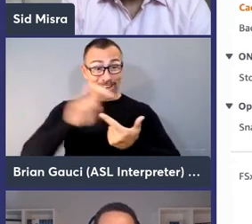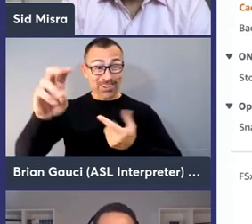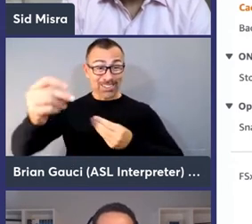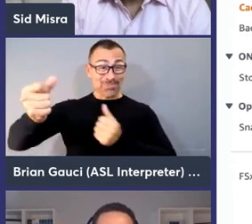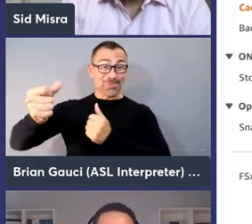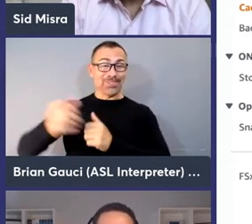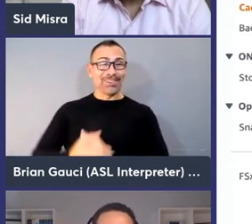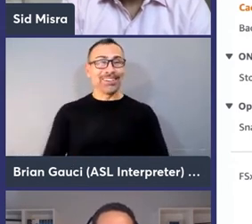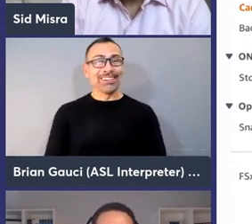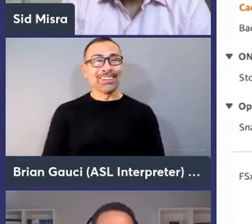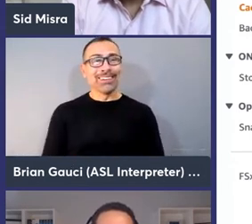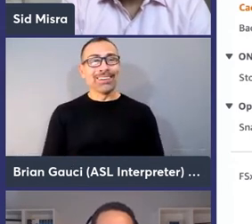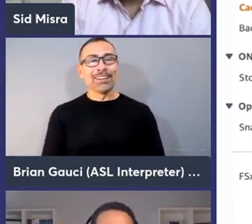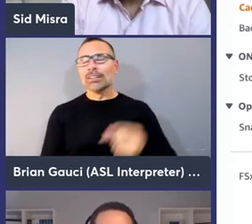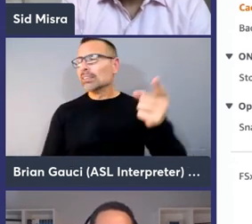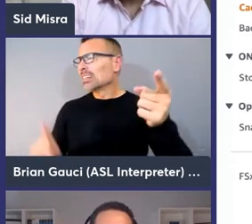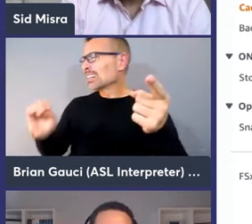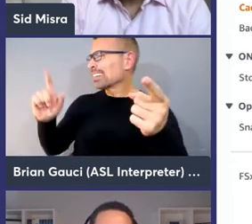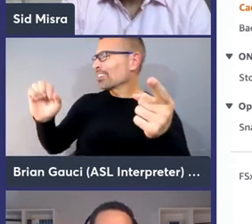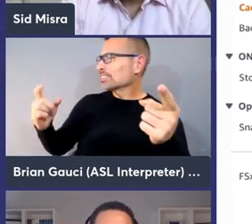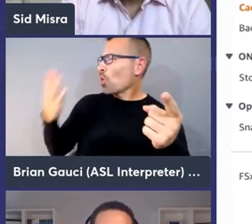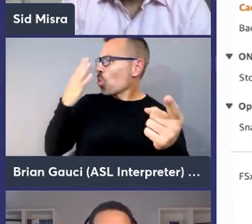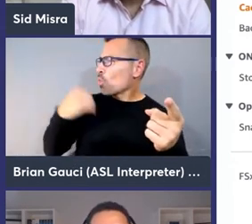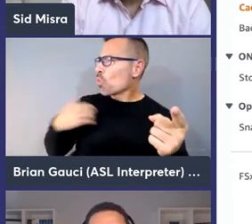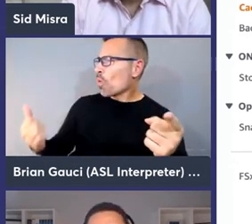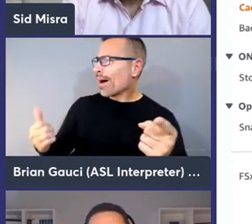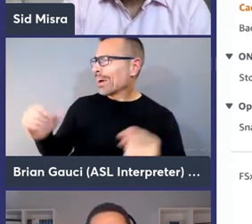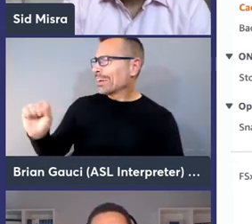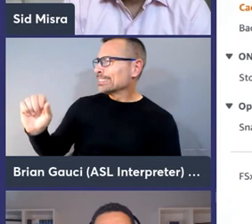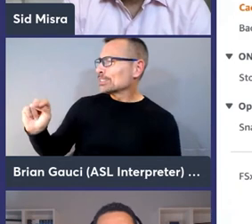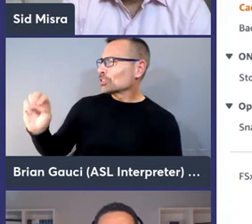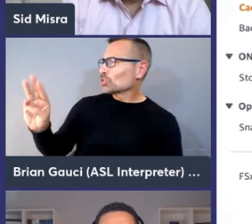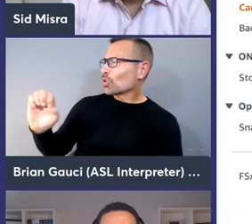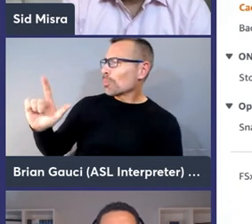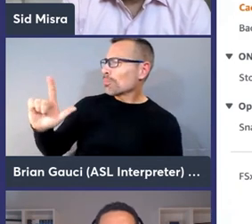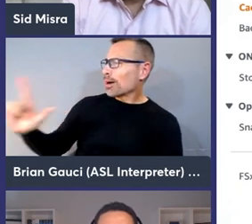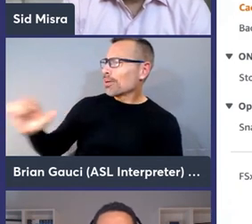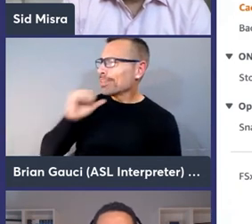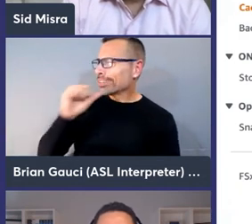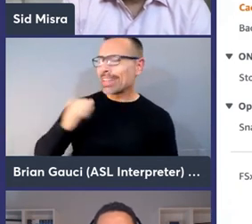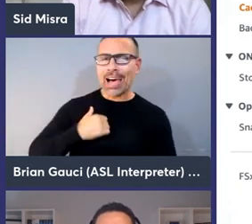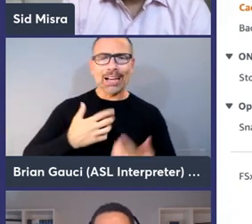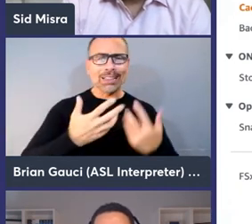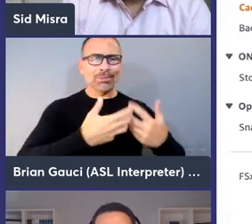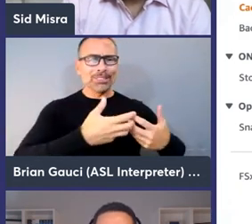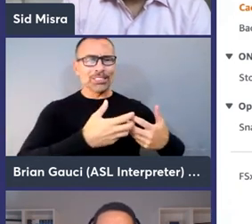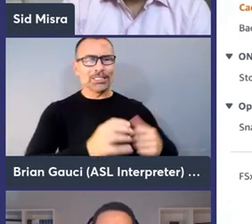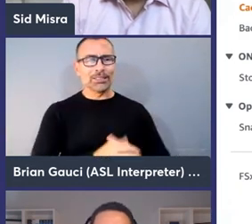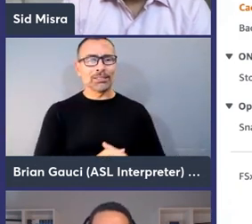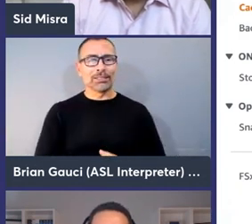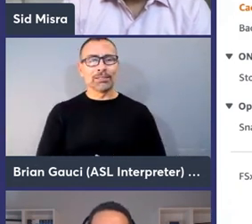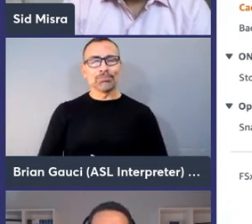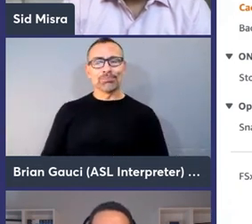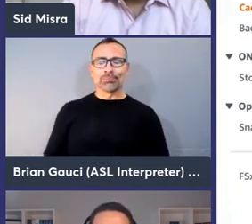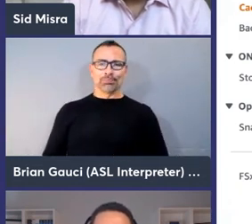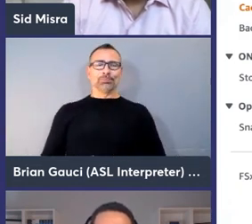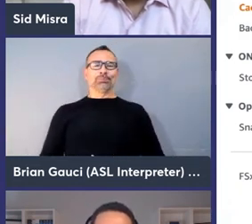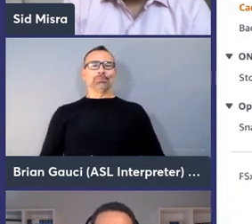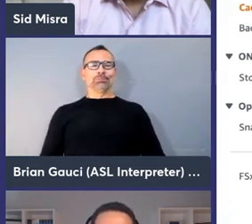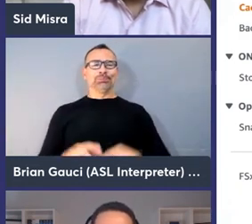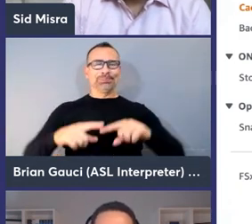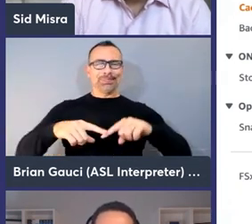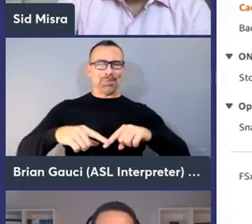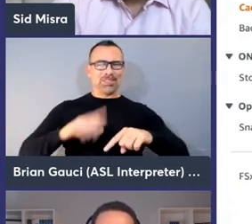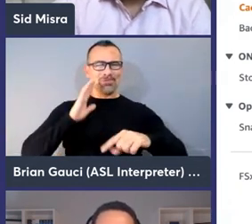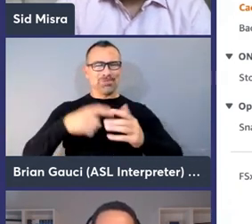our customers. Why the Snowball, not the Snow Machine? That depends on, we're going to need a bigger box. Depends. Giant thumb